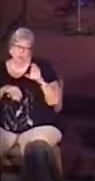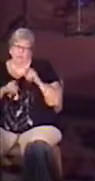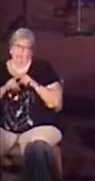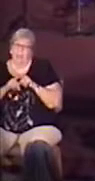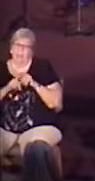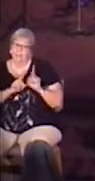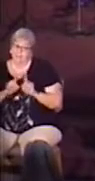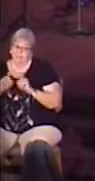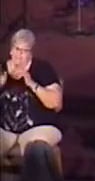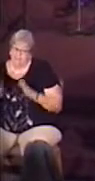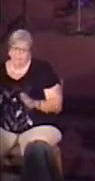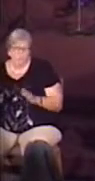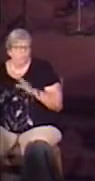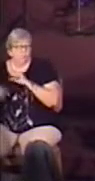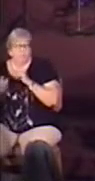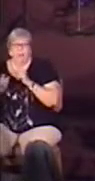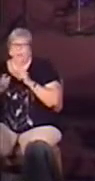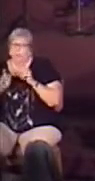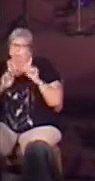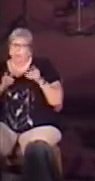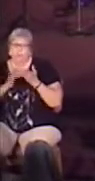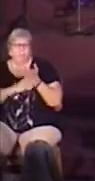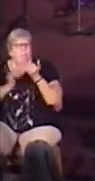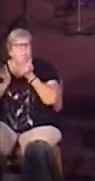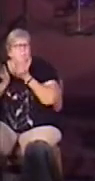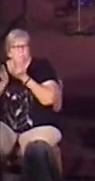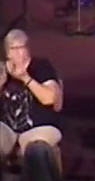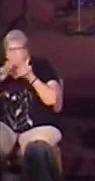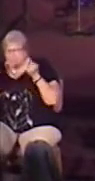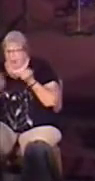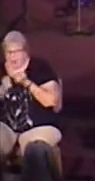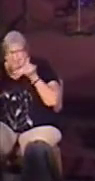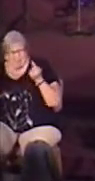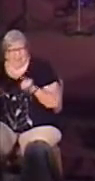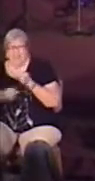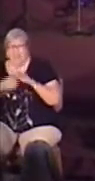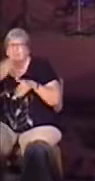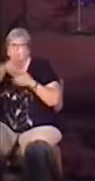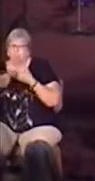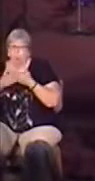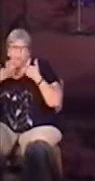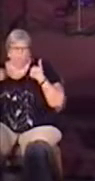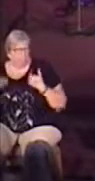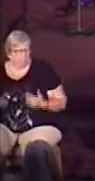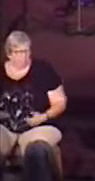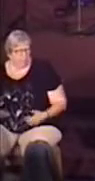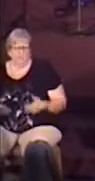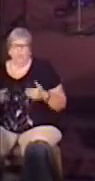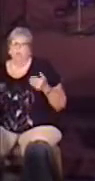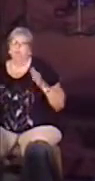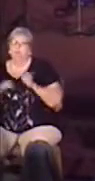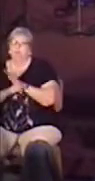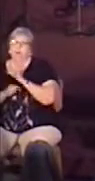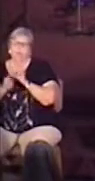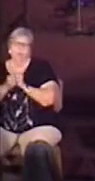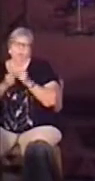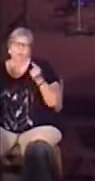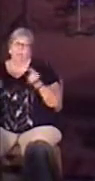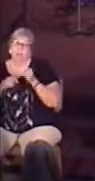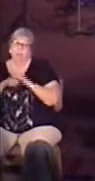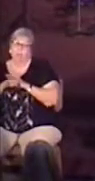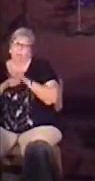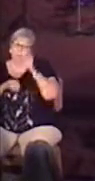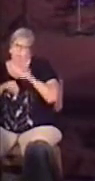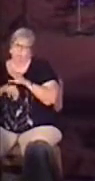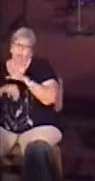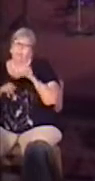with pain from Jesus' crucifixion. His whole body was totally immersed in pain. Then you've got Holy Spirit